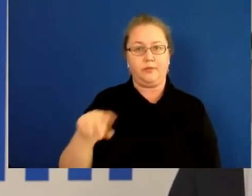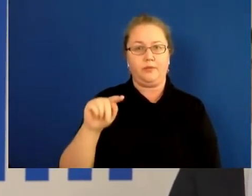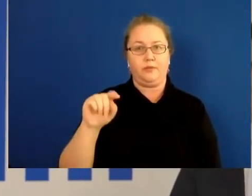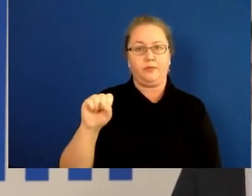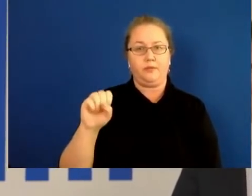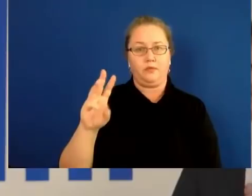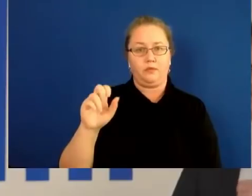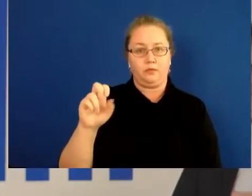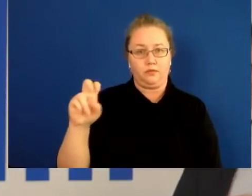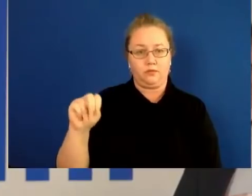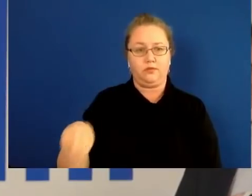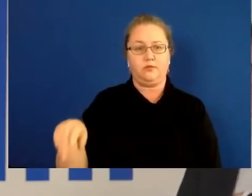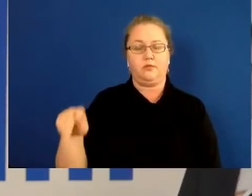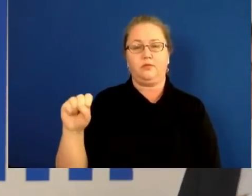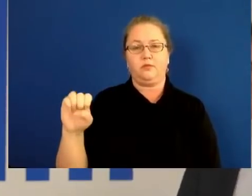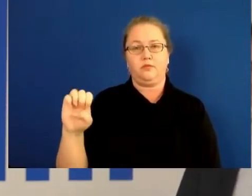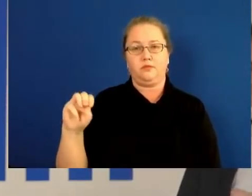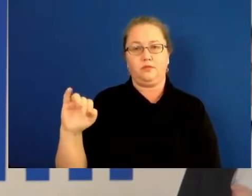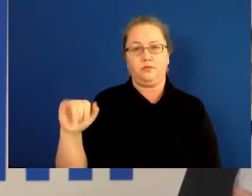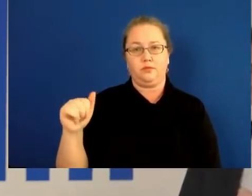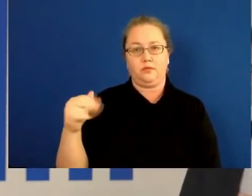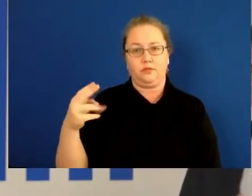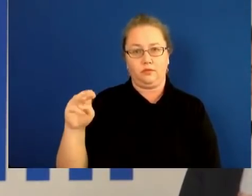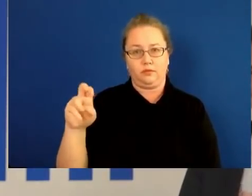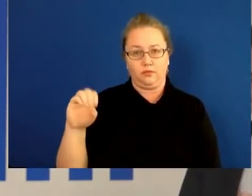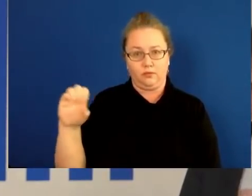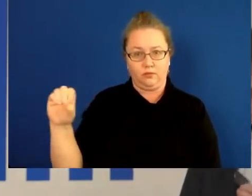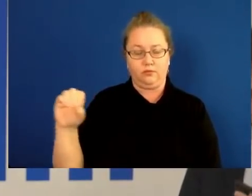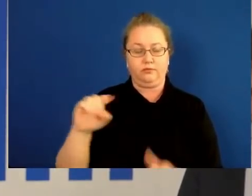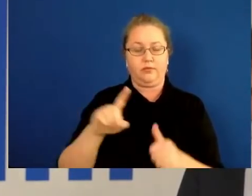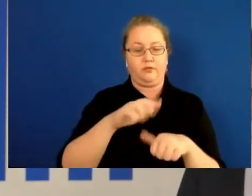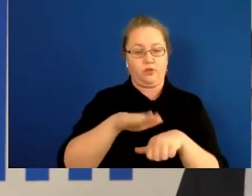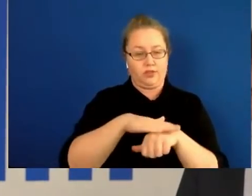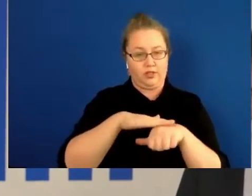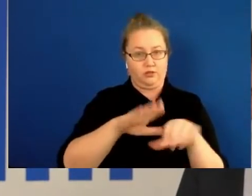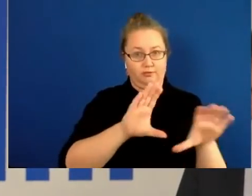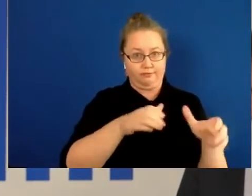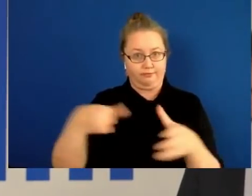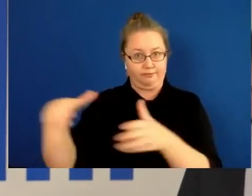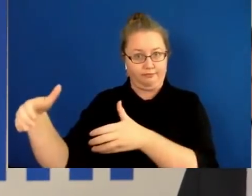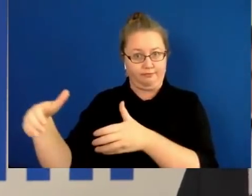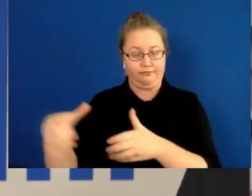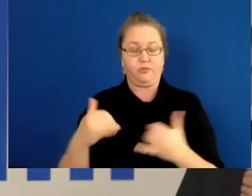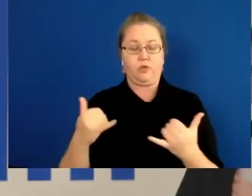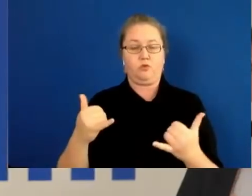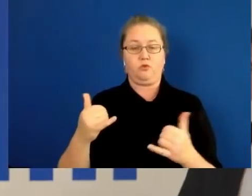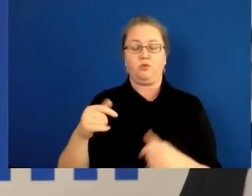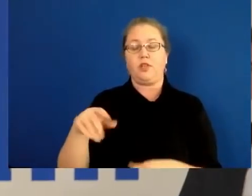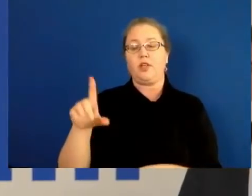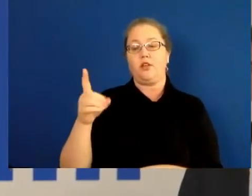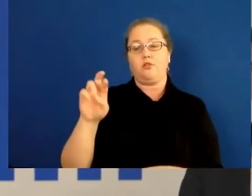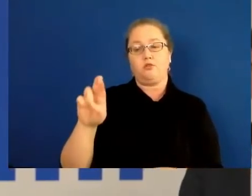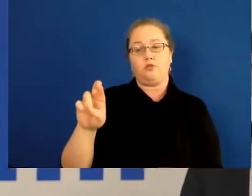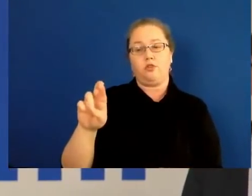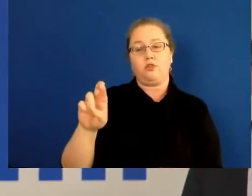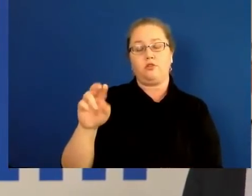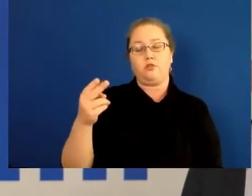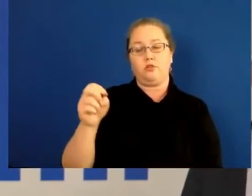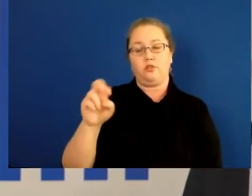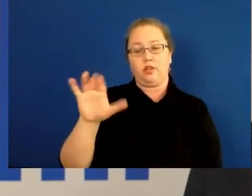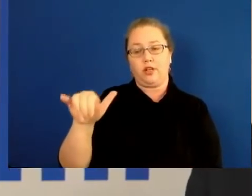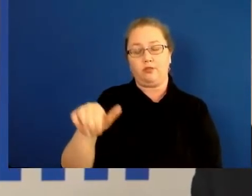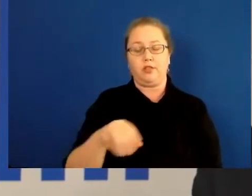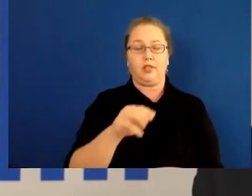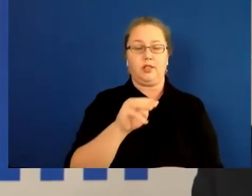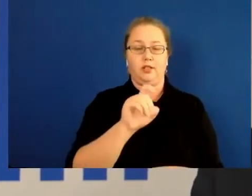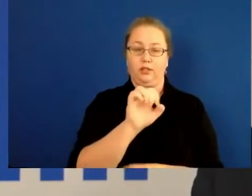here in Surrey. I'm Dr. Victoria Lee. I'm the president and CEO of Fraser Health. I would like to first start by